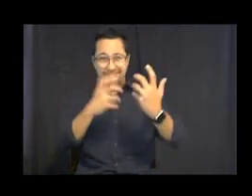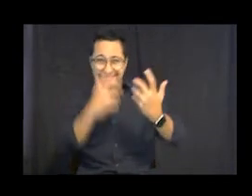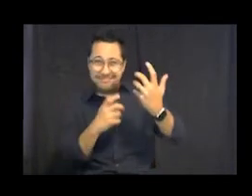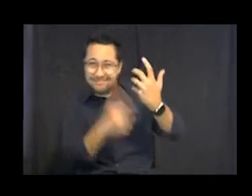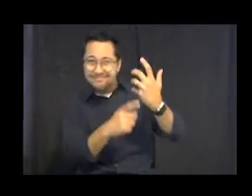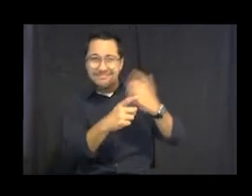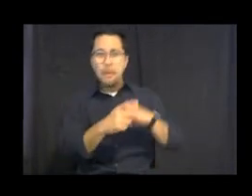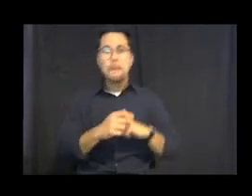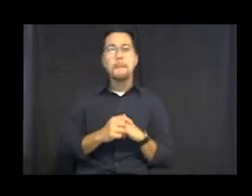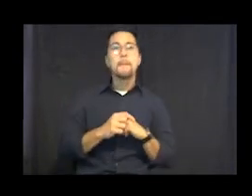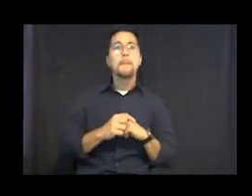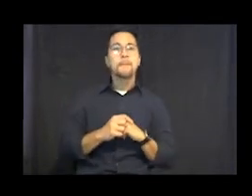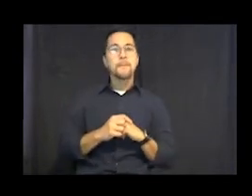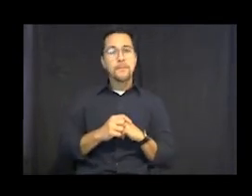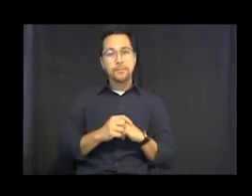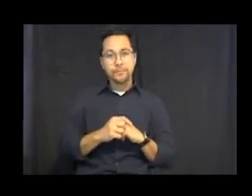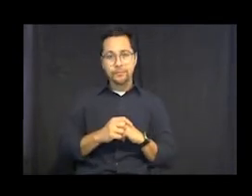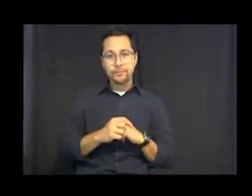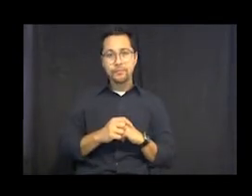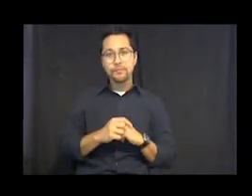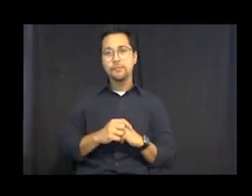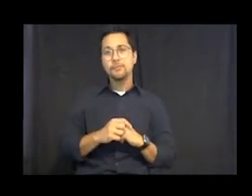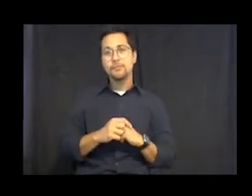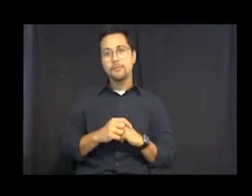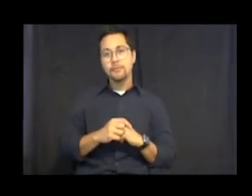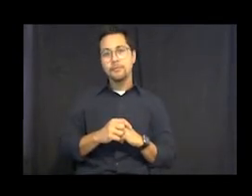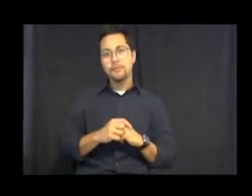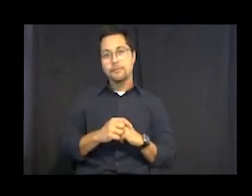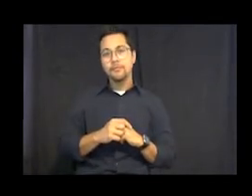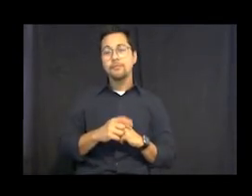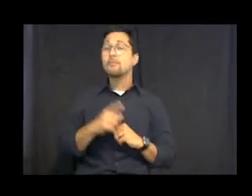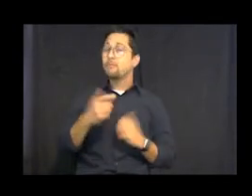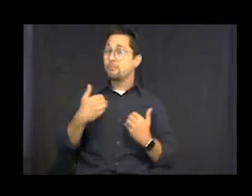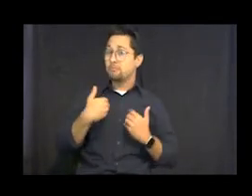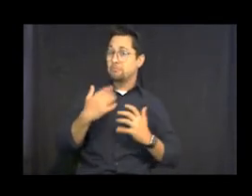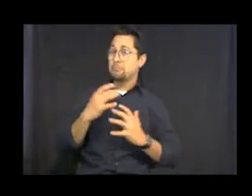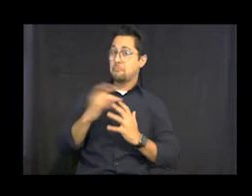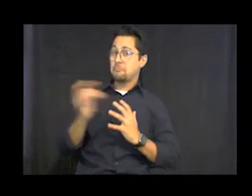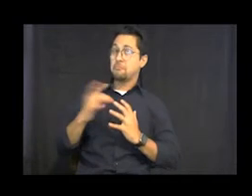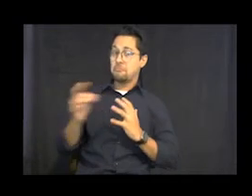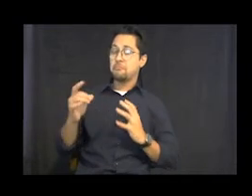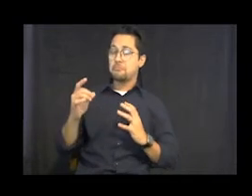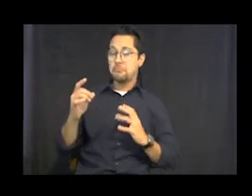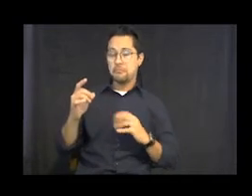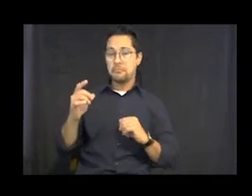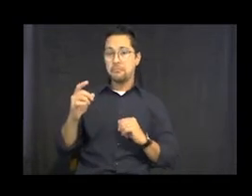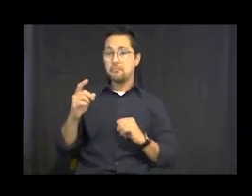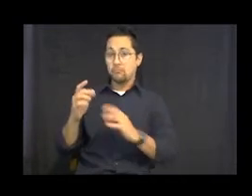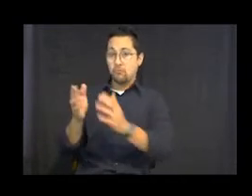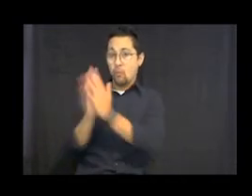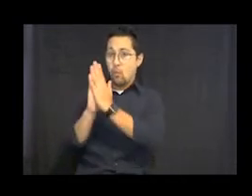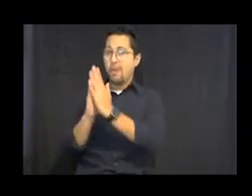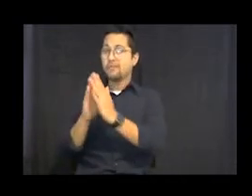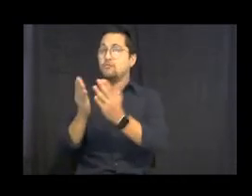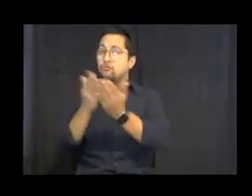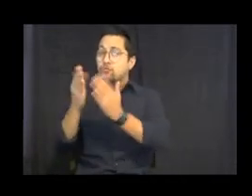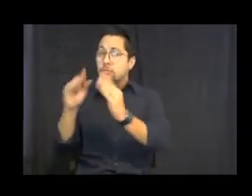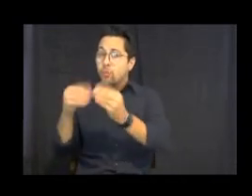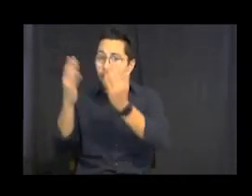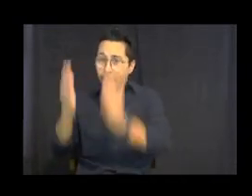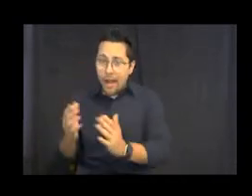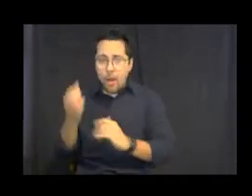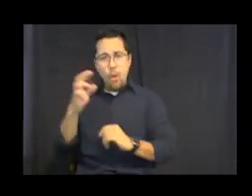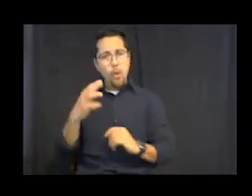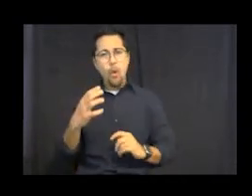individual sees that the need is not being met, they do have the option to request a service provider or even file